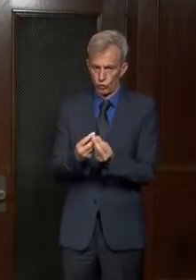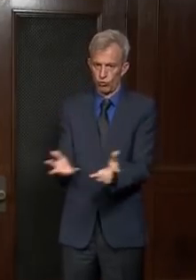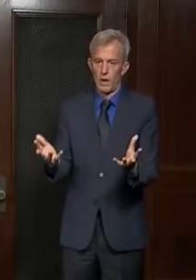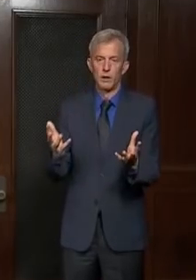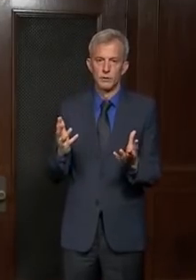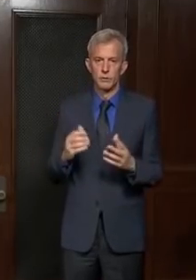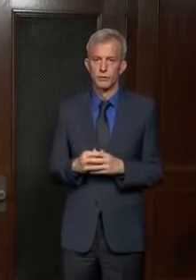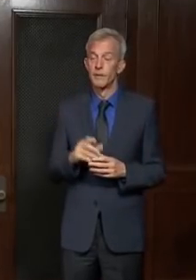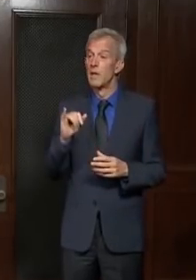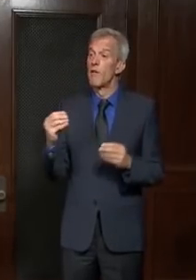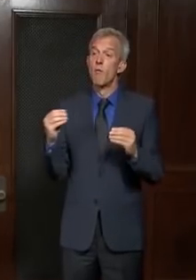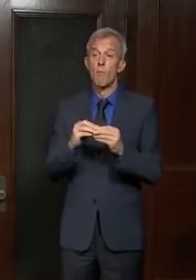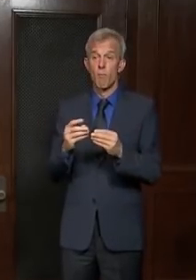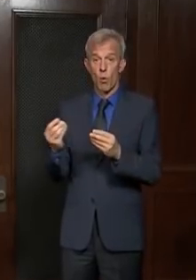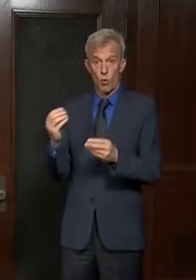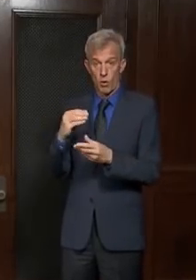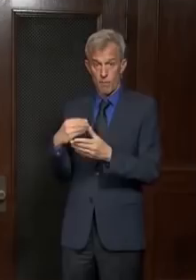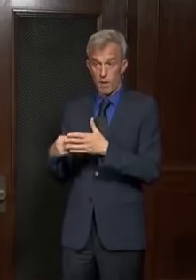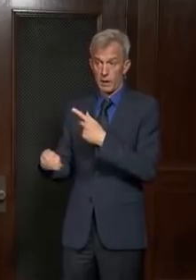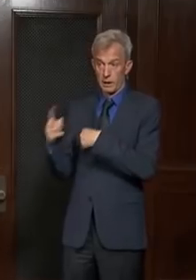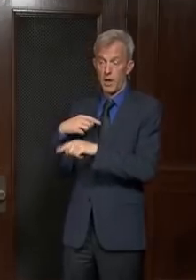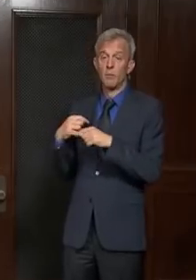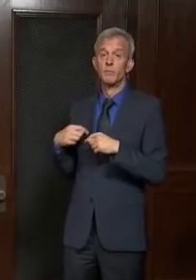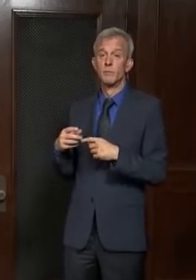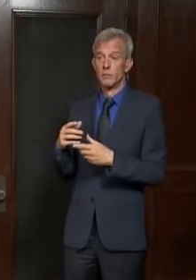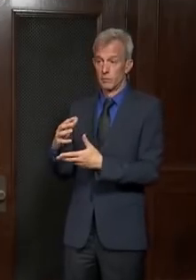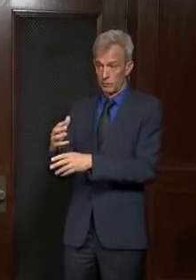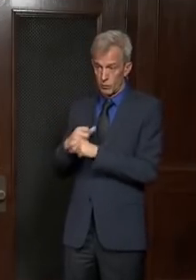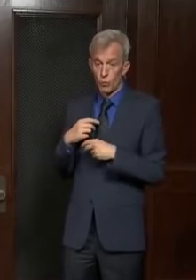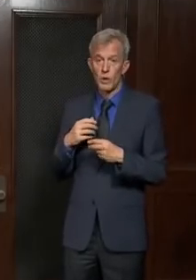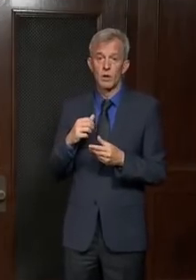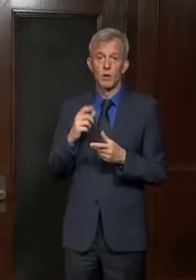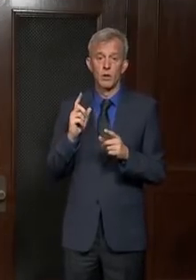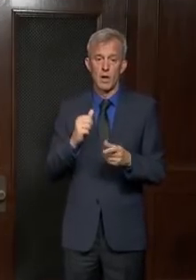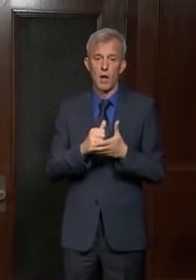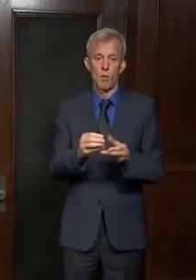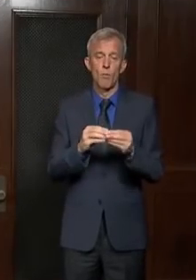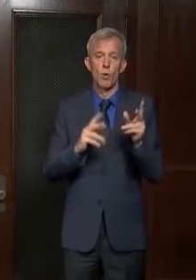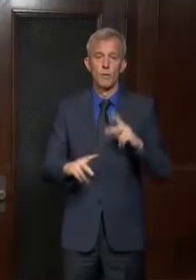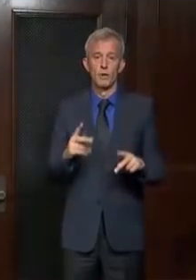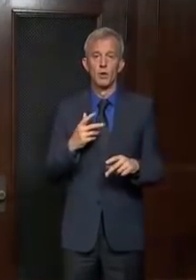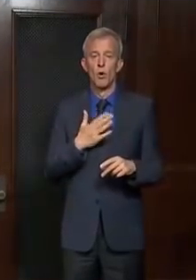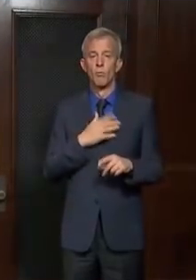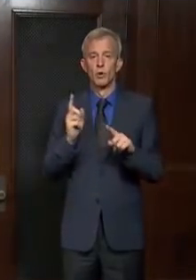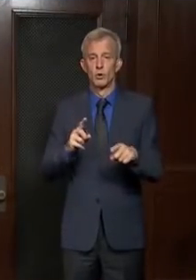If more donations come in, we can help more people. So please go to